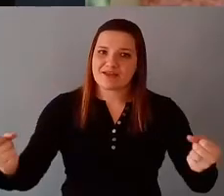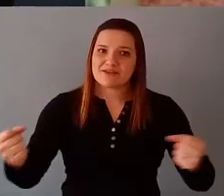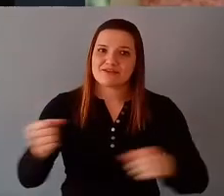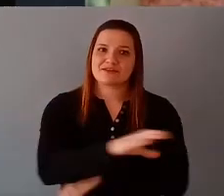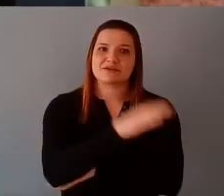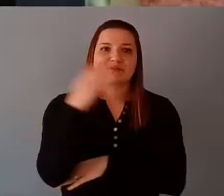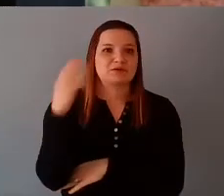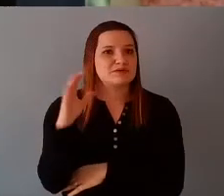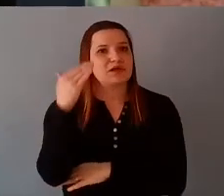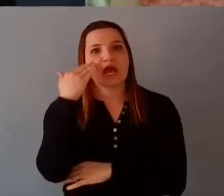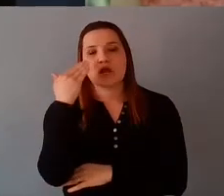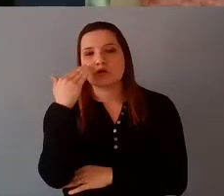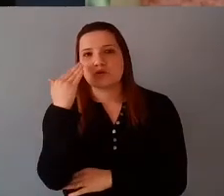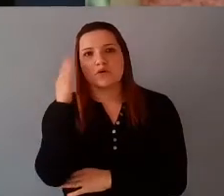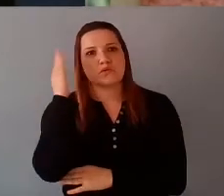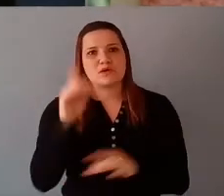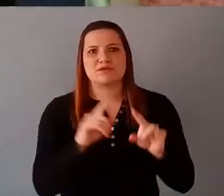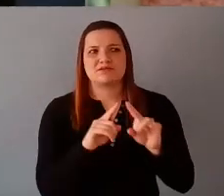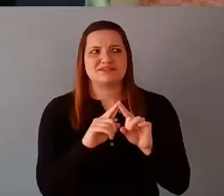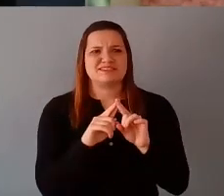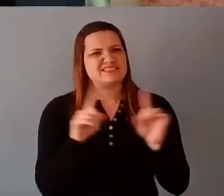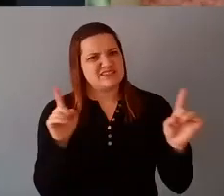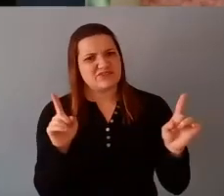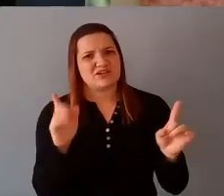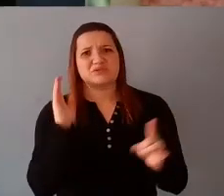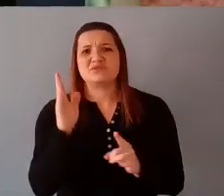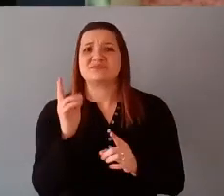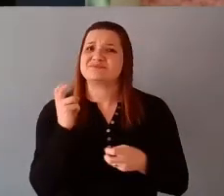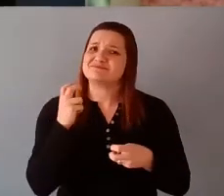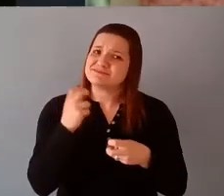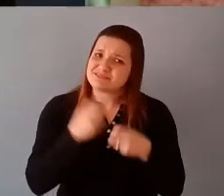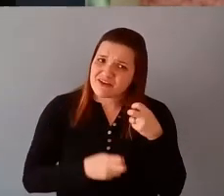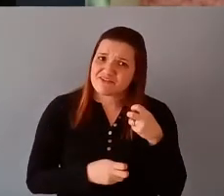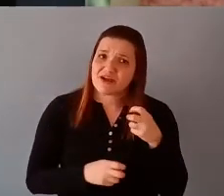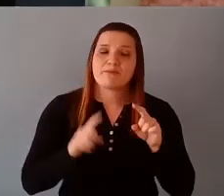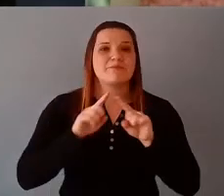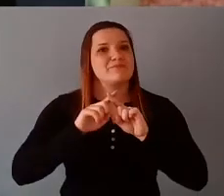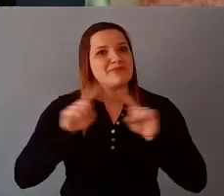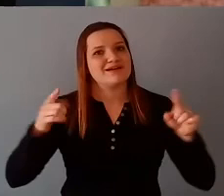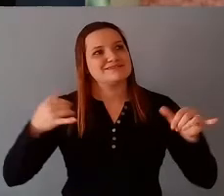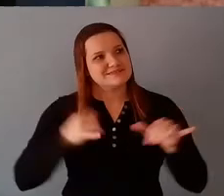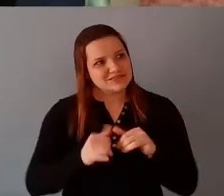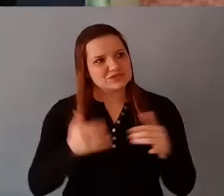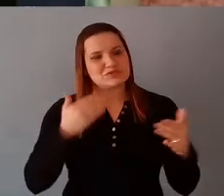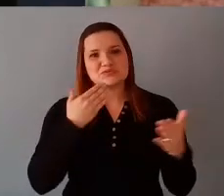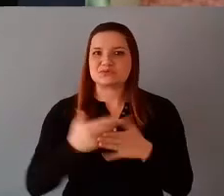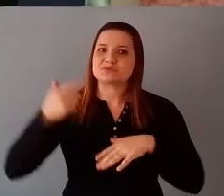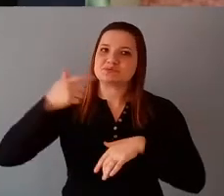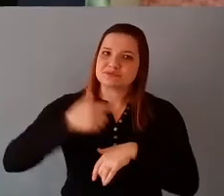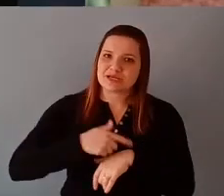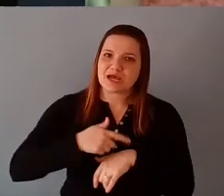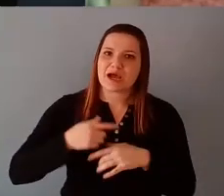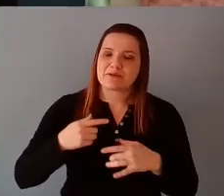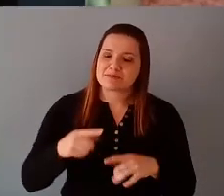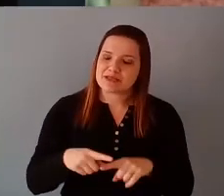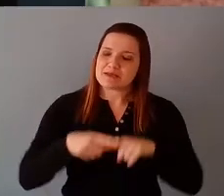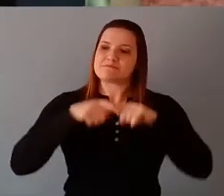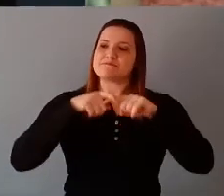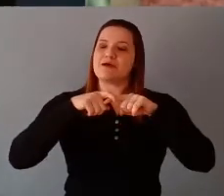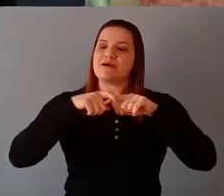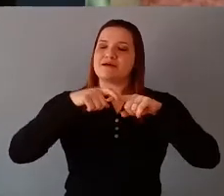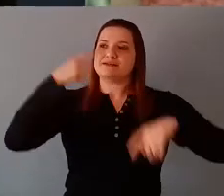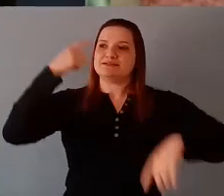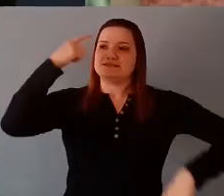it's going to be different. I know it's going to be tough, but it's certainly still a time that we can take a moment to just